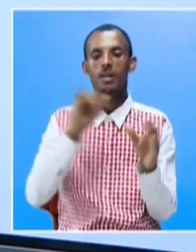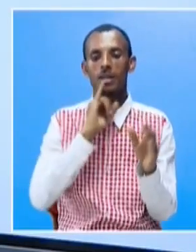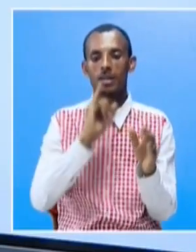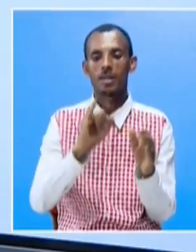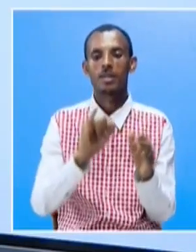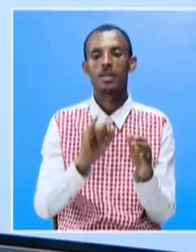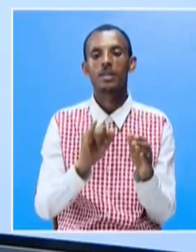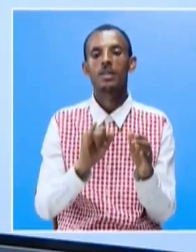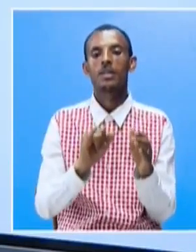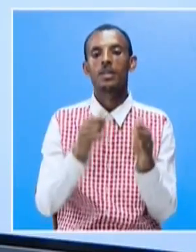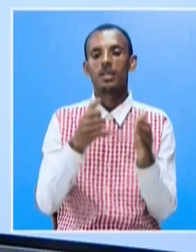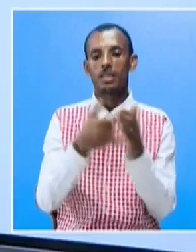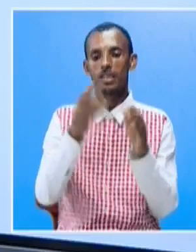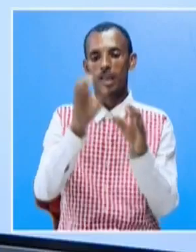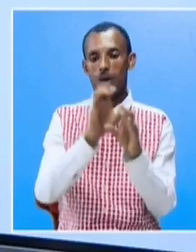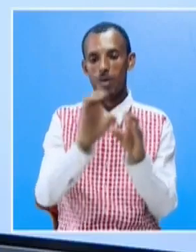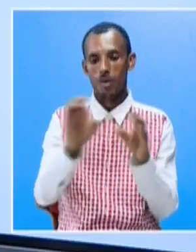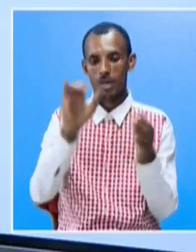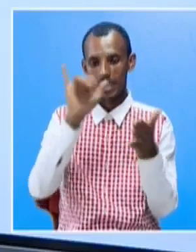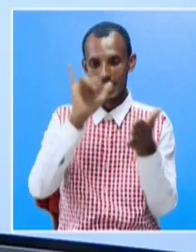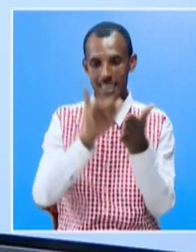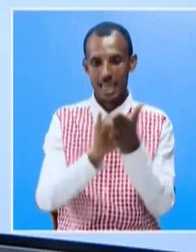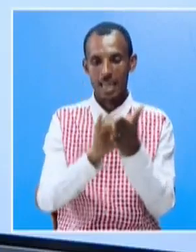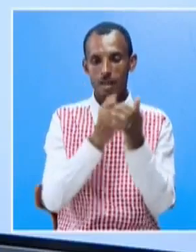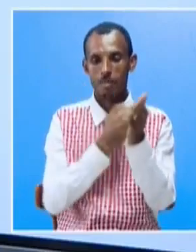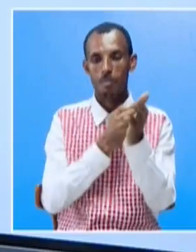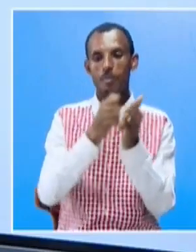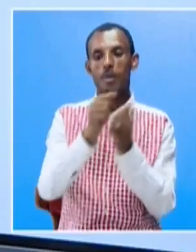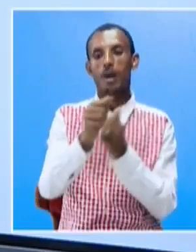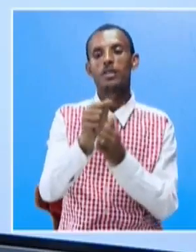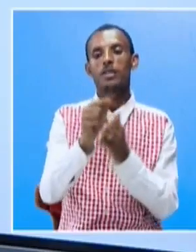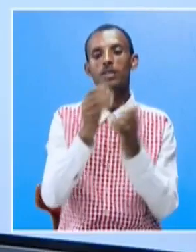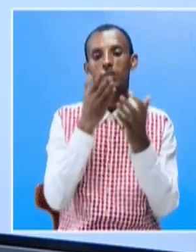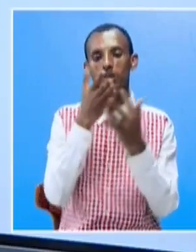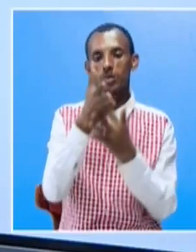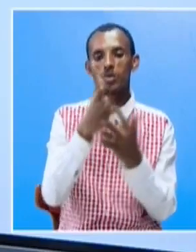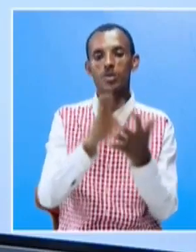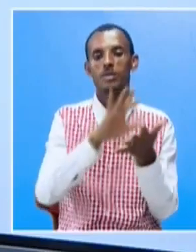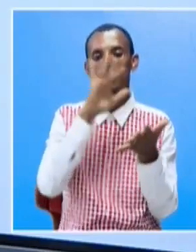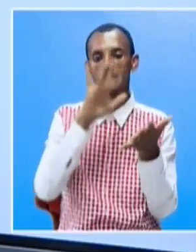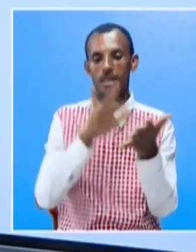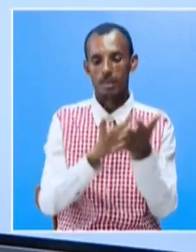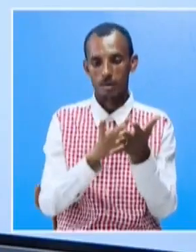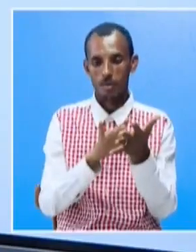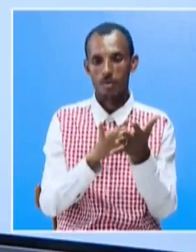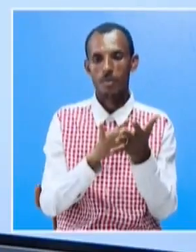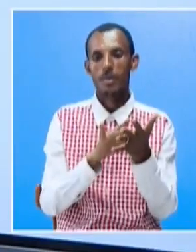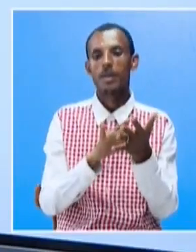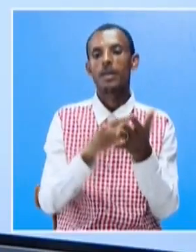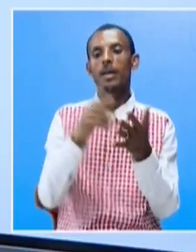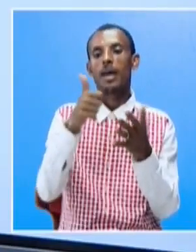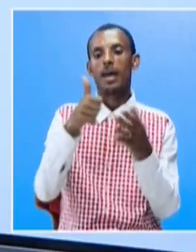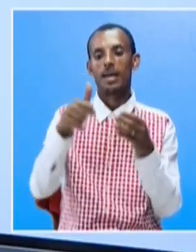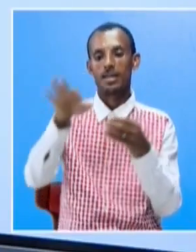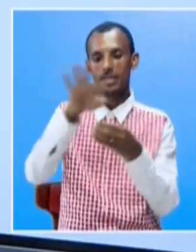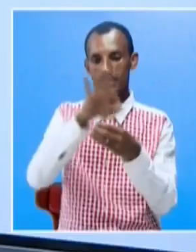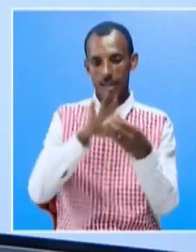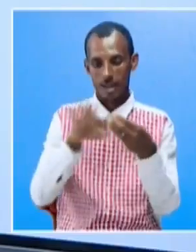a chord that passes through the center of the circle. A chord